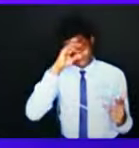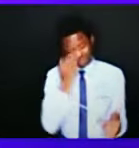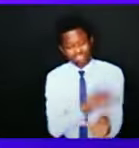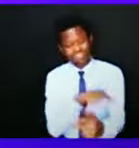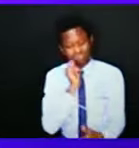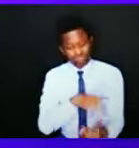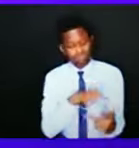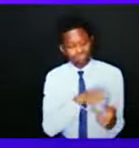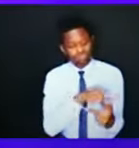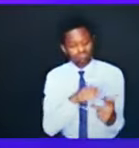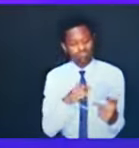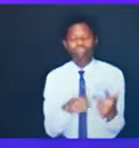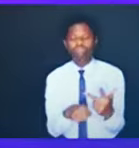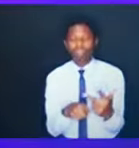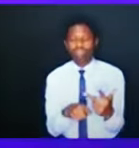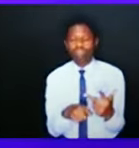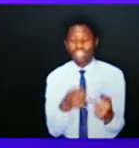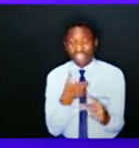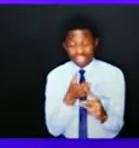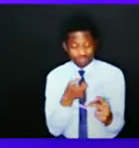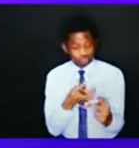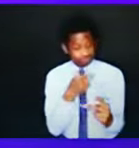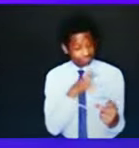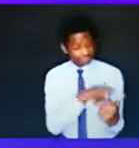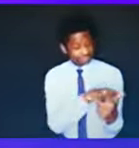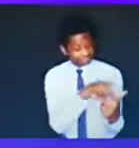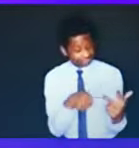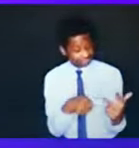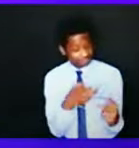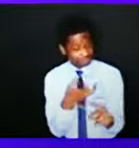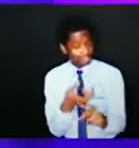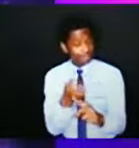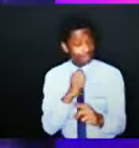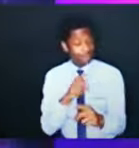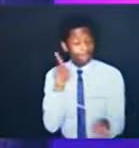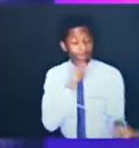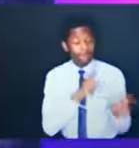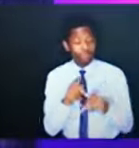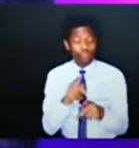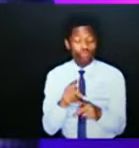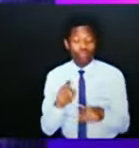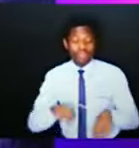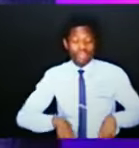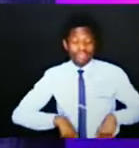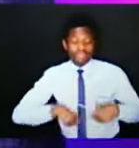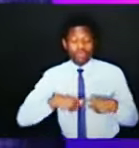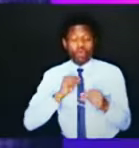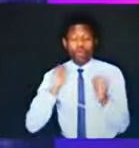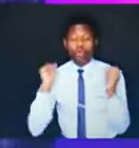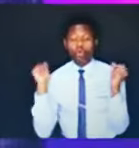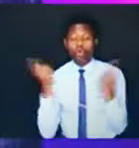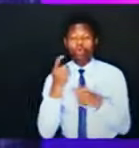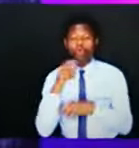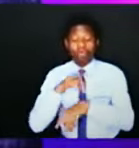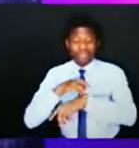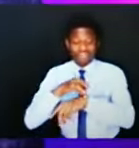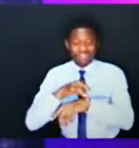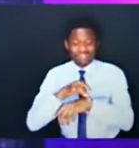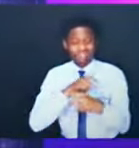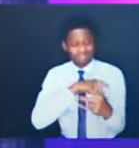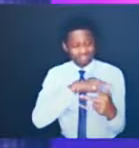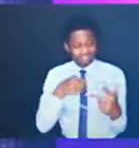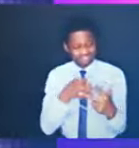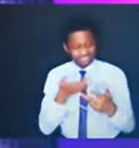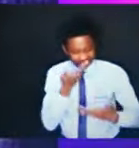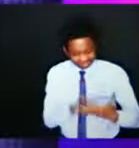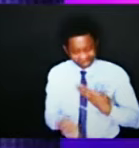the people who were scattered over the whole earth. Yenom ani Noah ma ba sano na wo mu ene nipa free